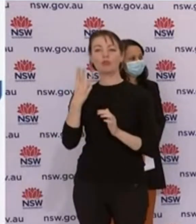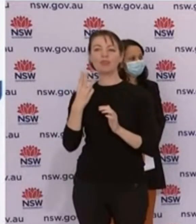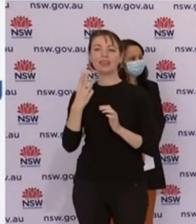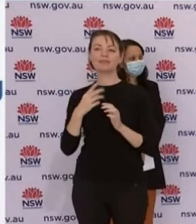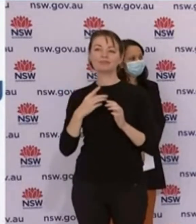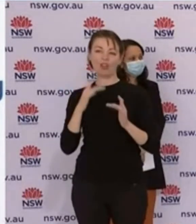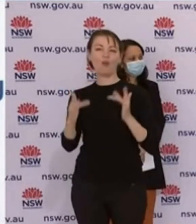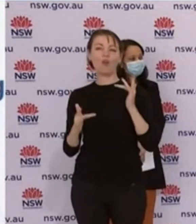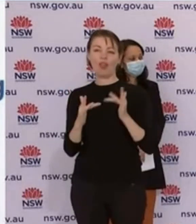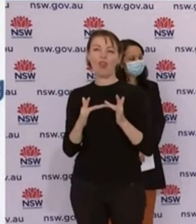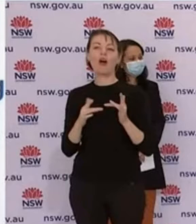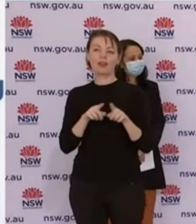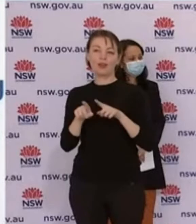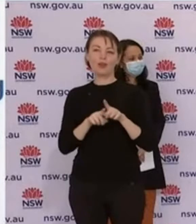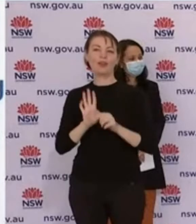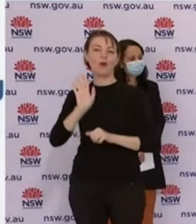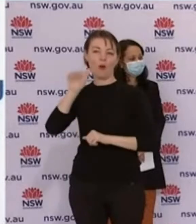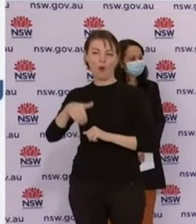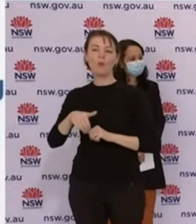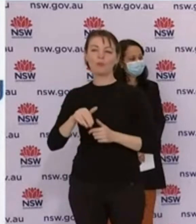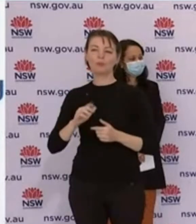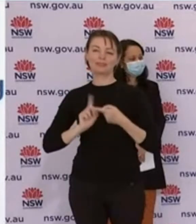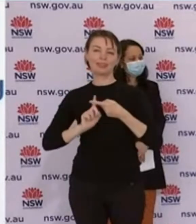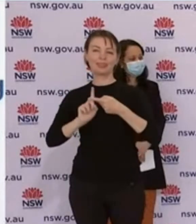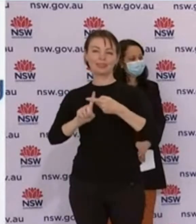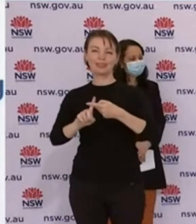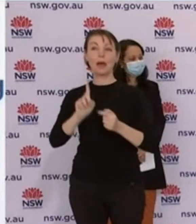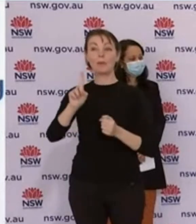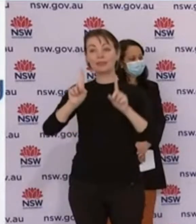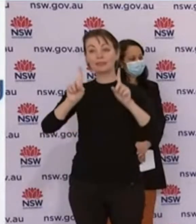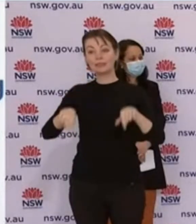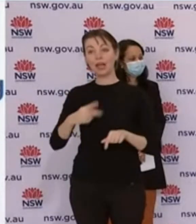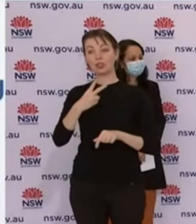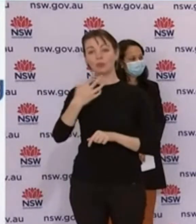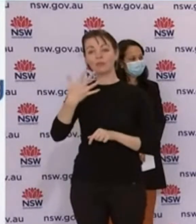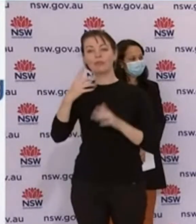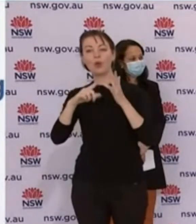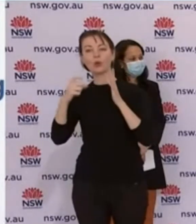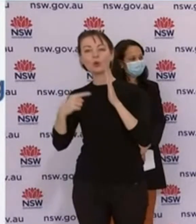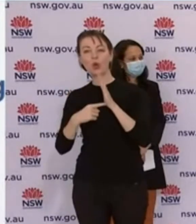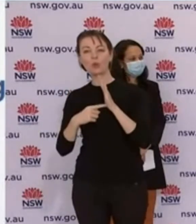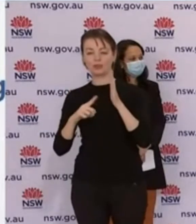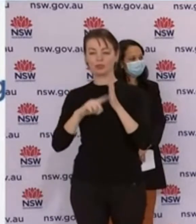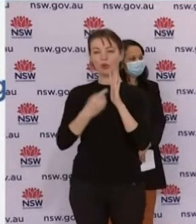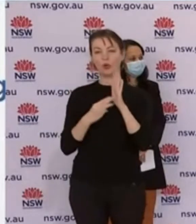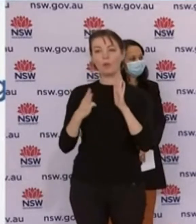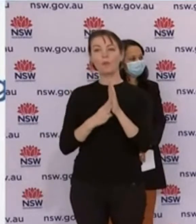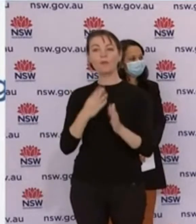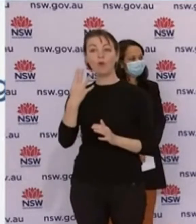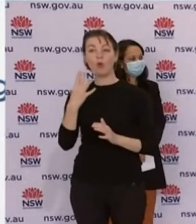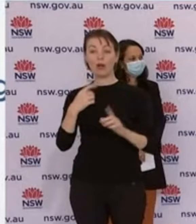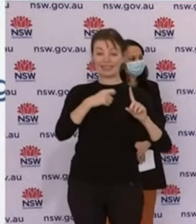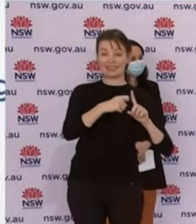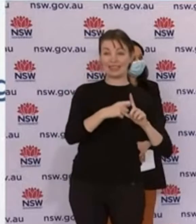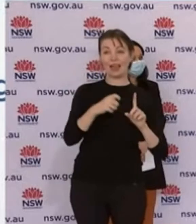that the Premier has outlined already this week. But from Term 4, from the 25th of October, our kindergarten and our